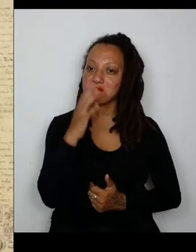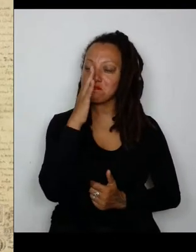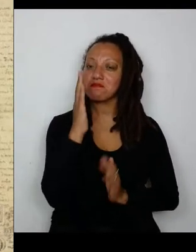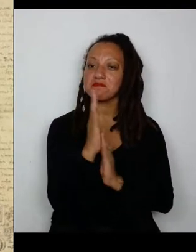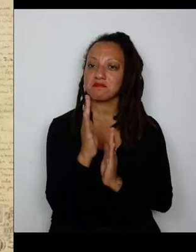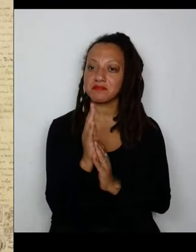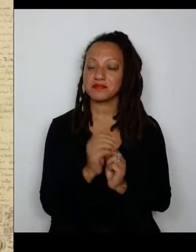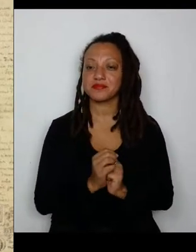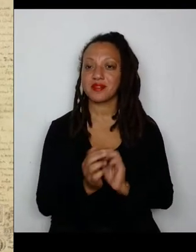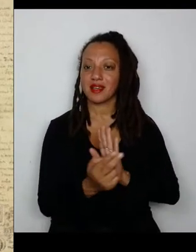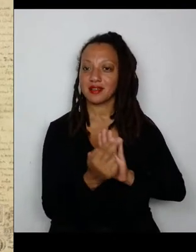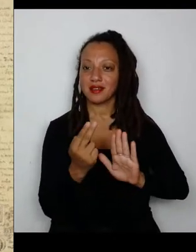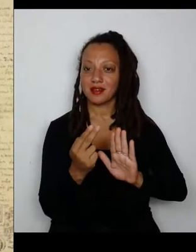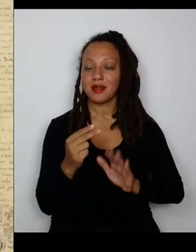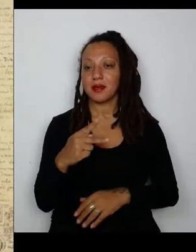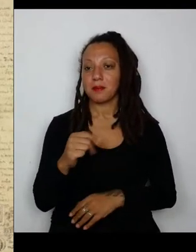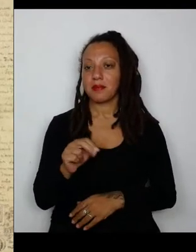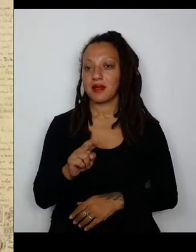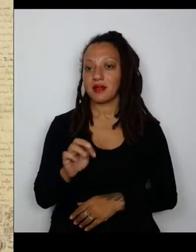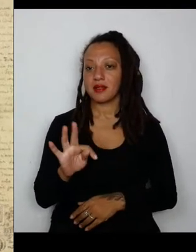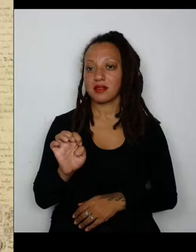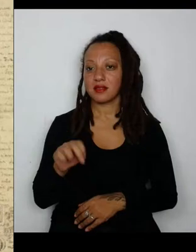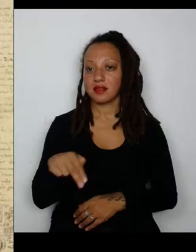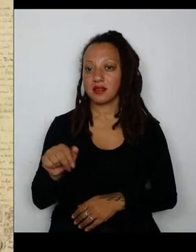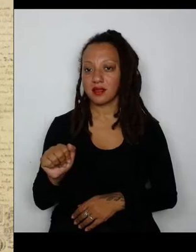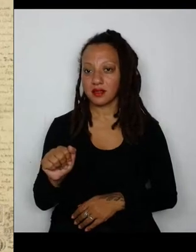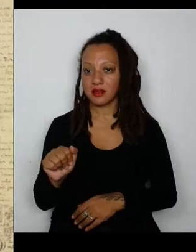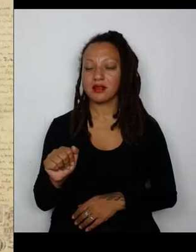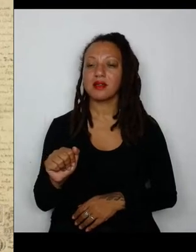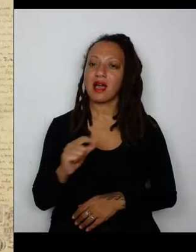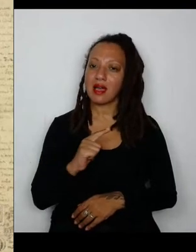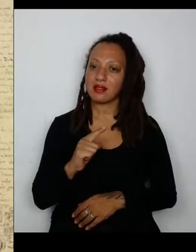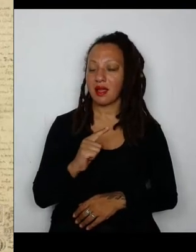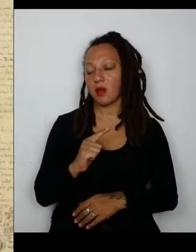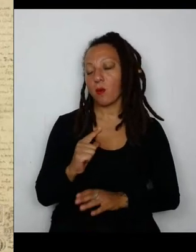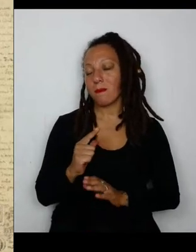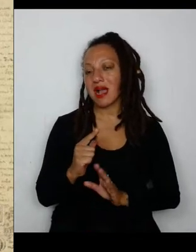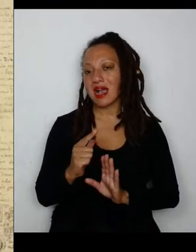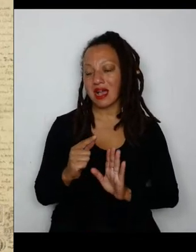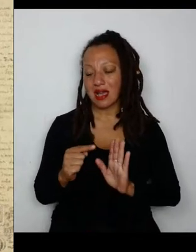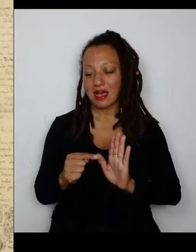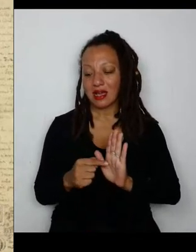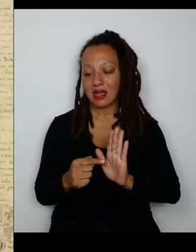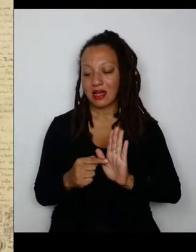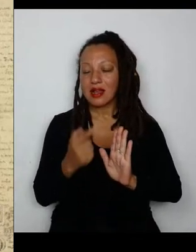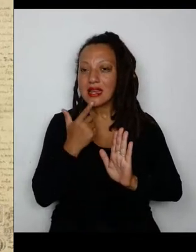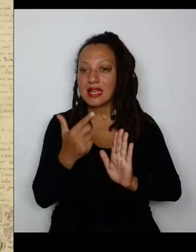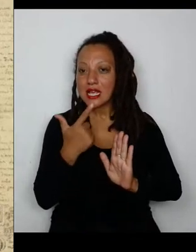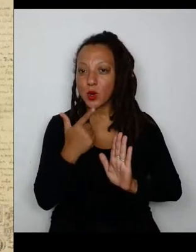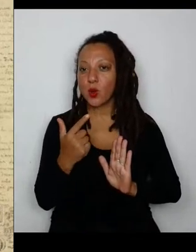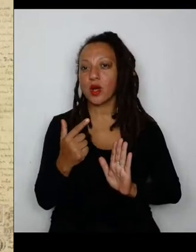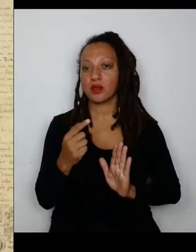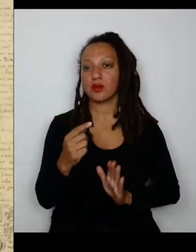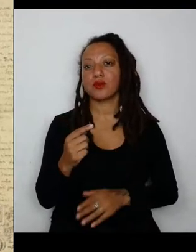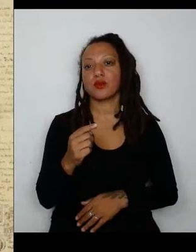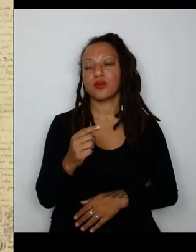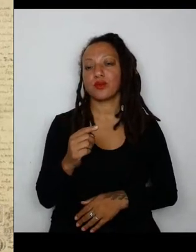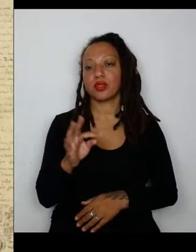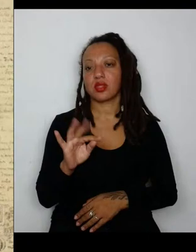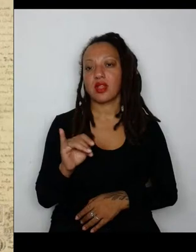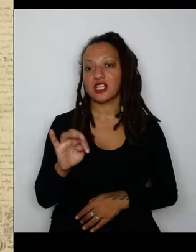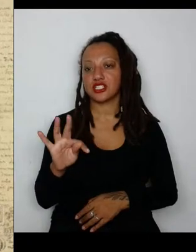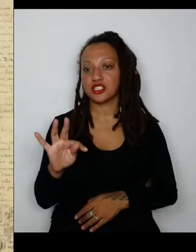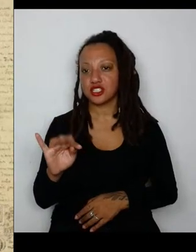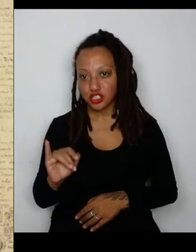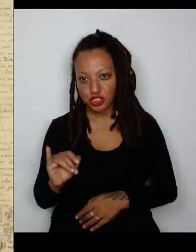page as you can see on the right is underneath the paritania byline is a sketch of a puppet